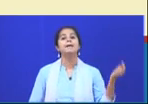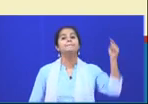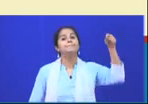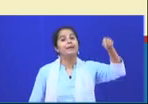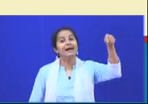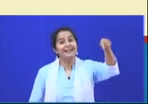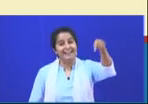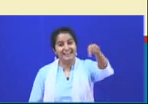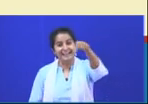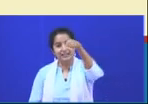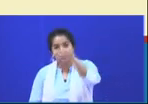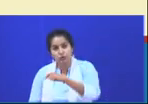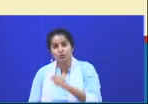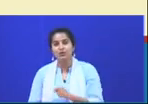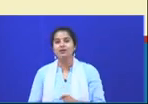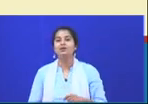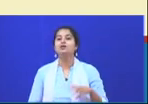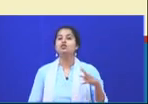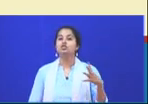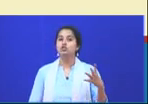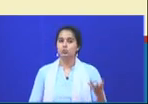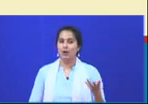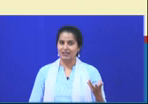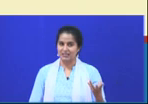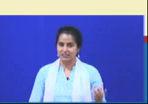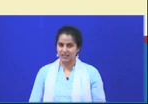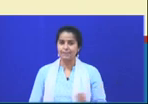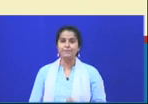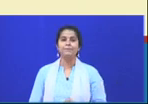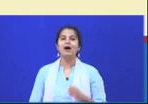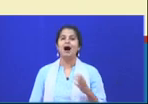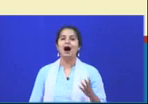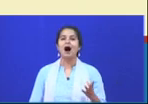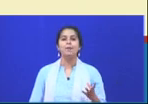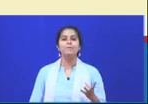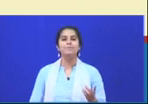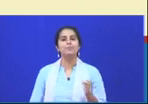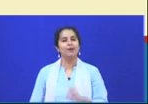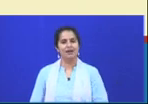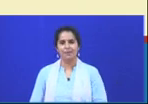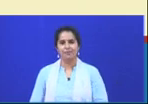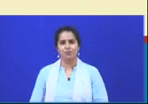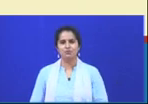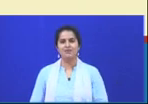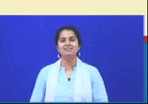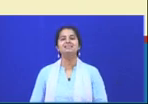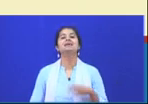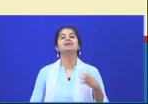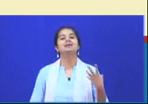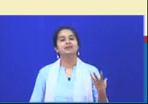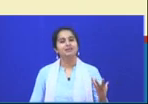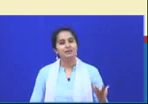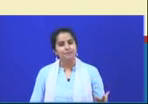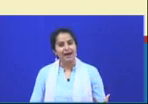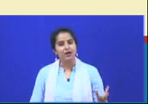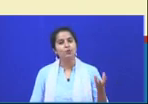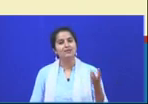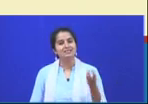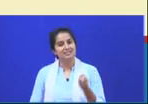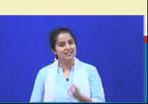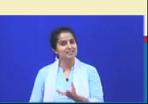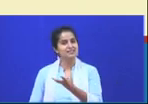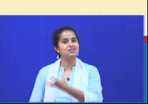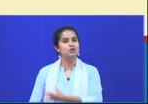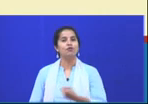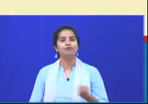becomes phaleshu swadishtam amraphalam, which means the mango